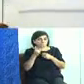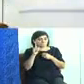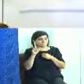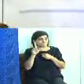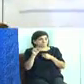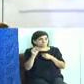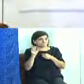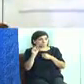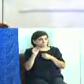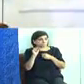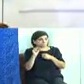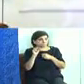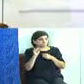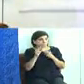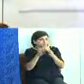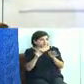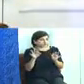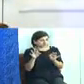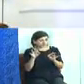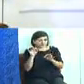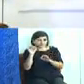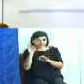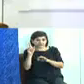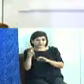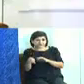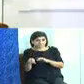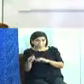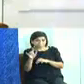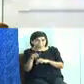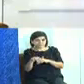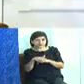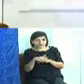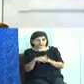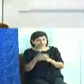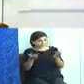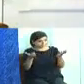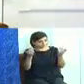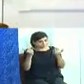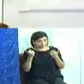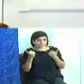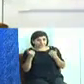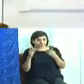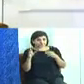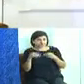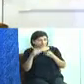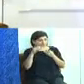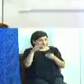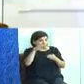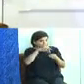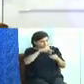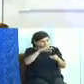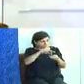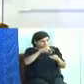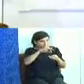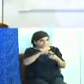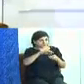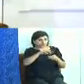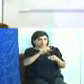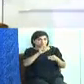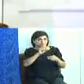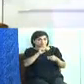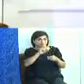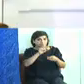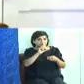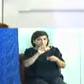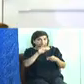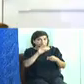gluten-free bread too, if you need that. When you come forward, we'll take the bread, we'll dip it in the non-fermented